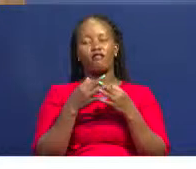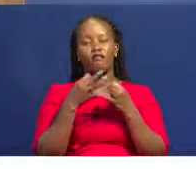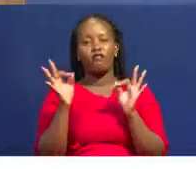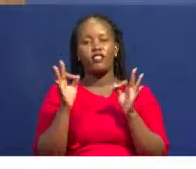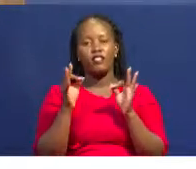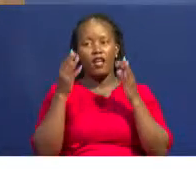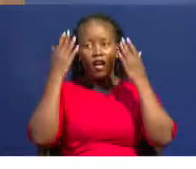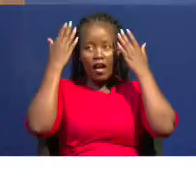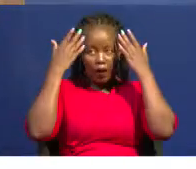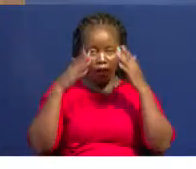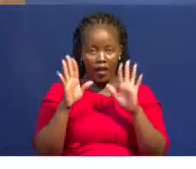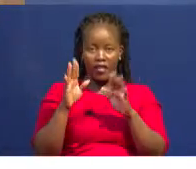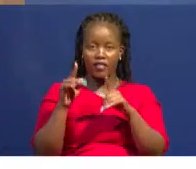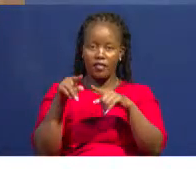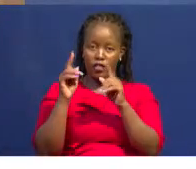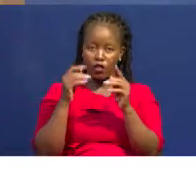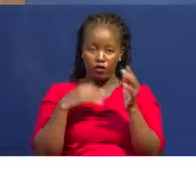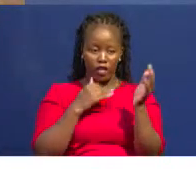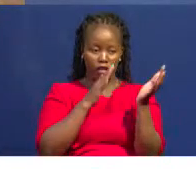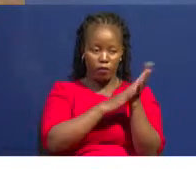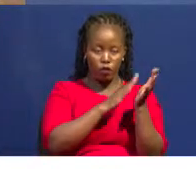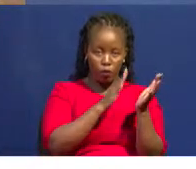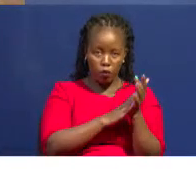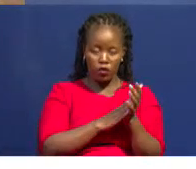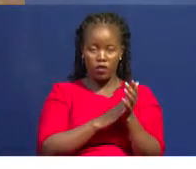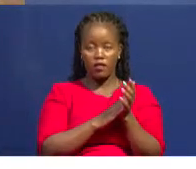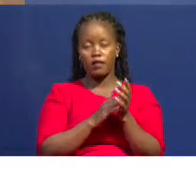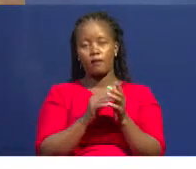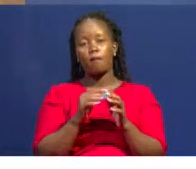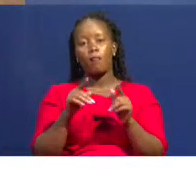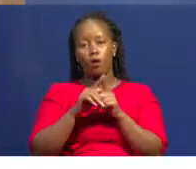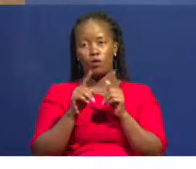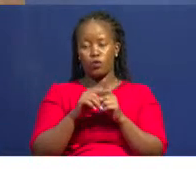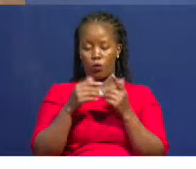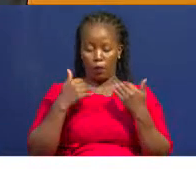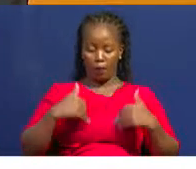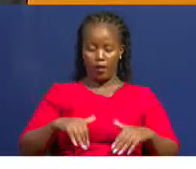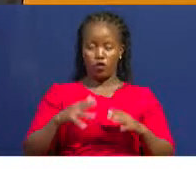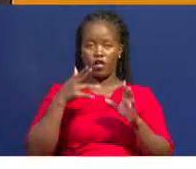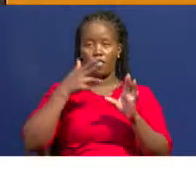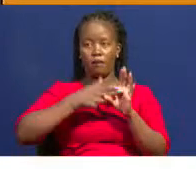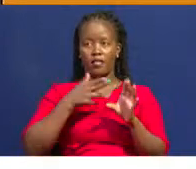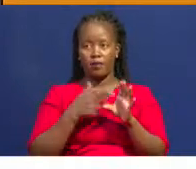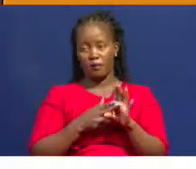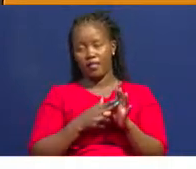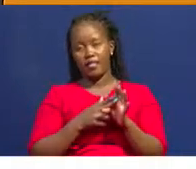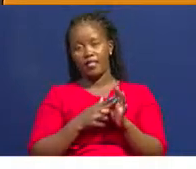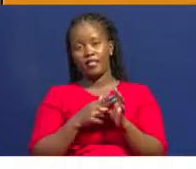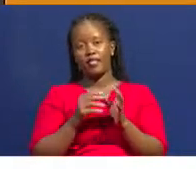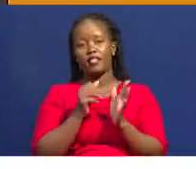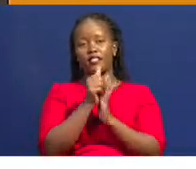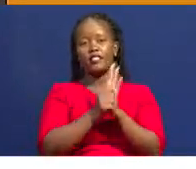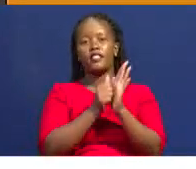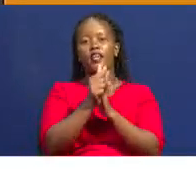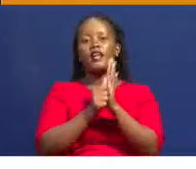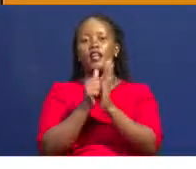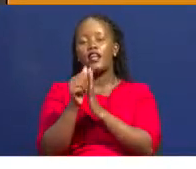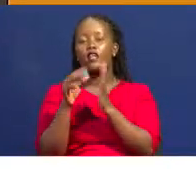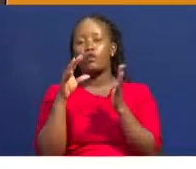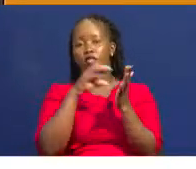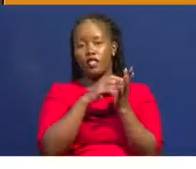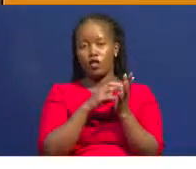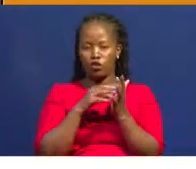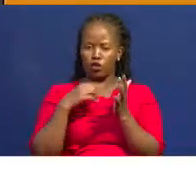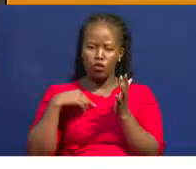suggested, that we need to have such. Where your vehicle, I participated personally here at railway station. We check